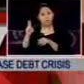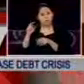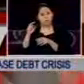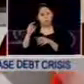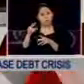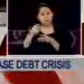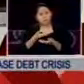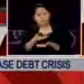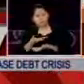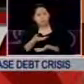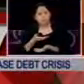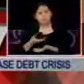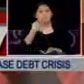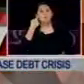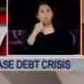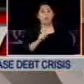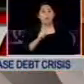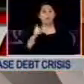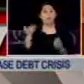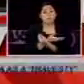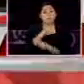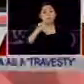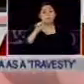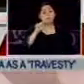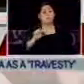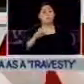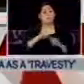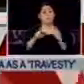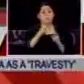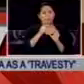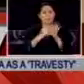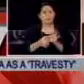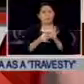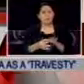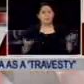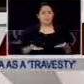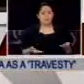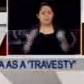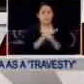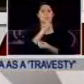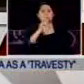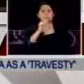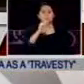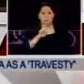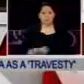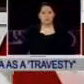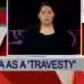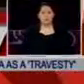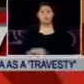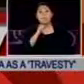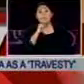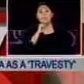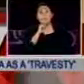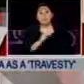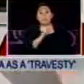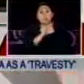do with the issue involved in the impeachment case. It is not a case of unlawful exercise of the